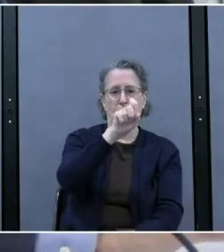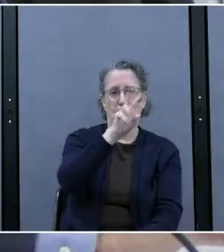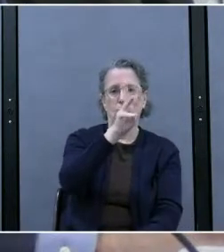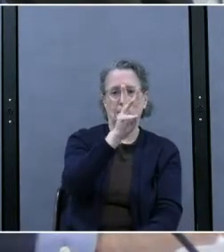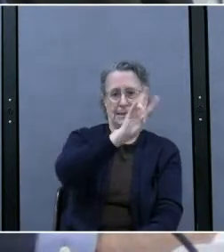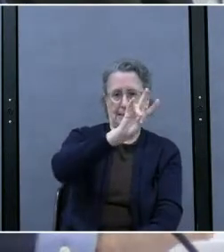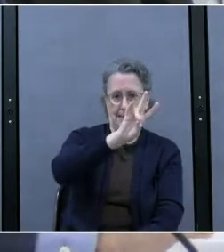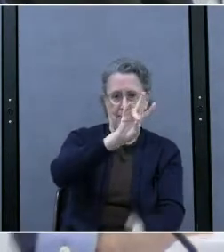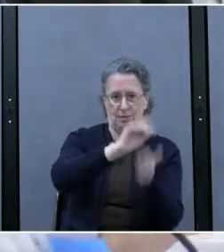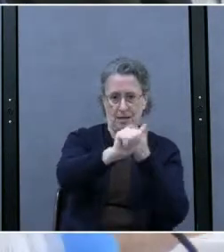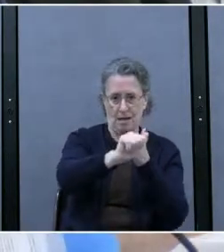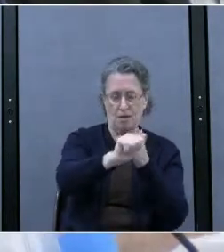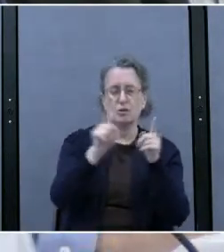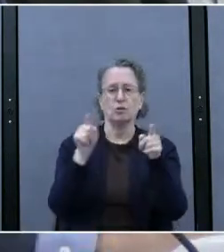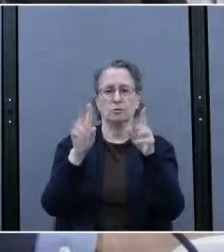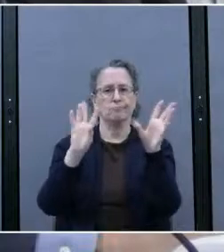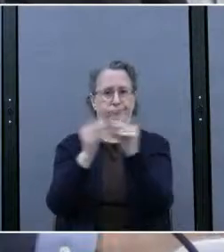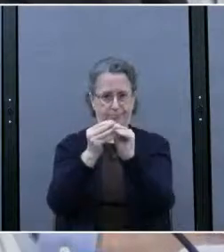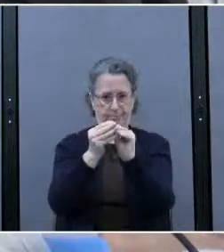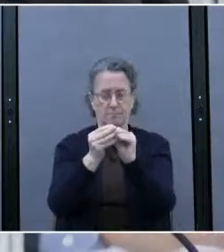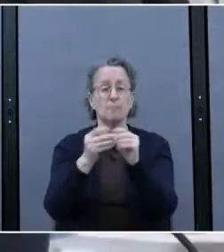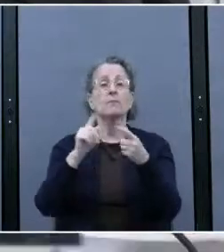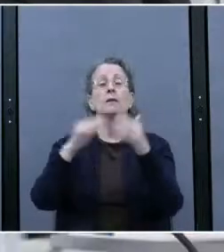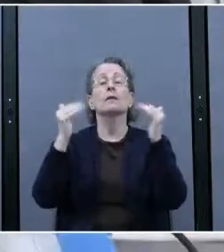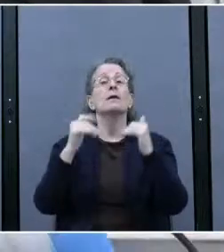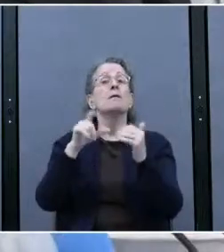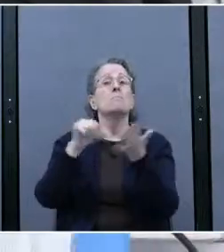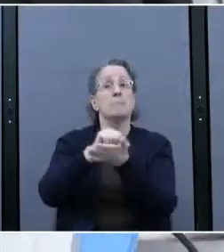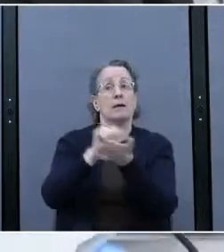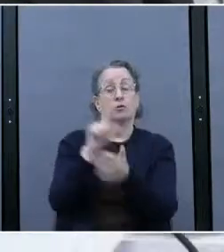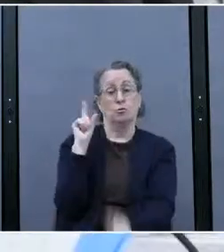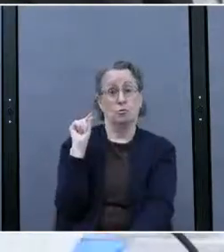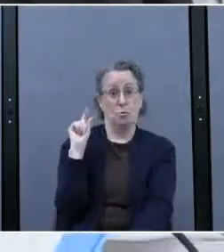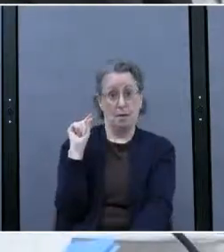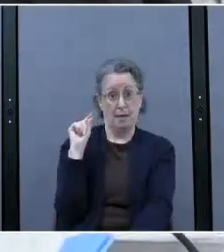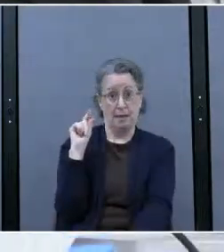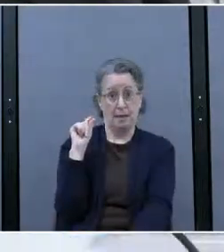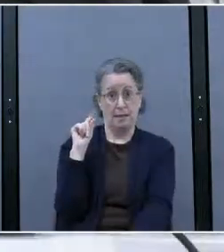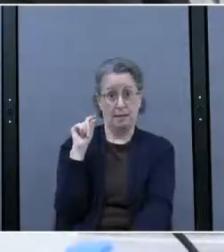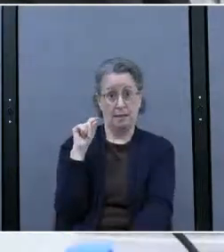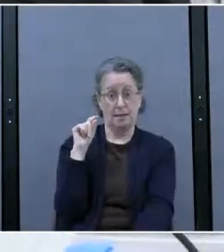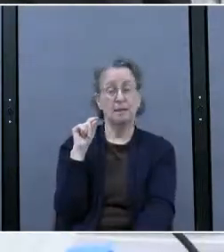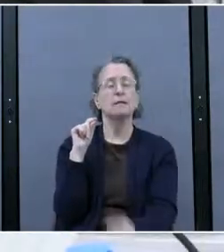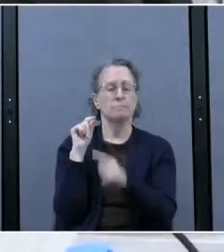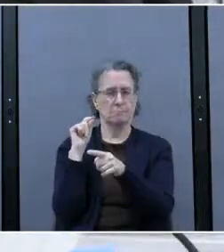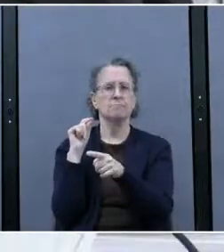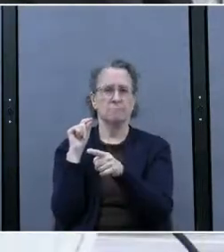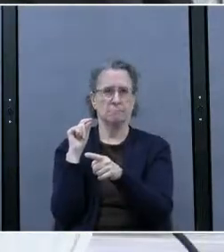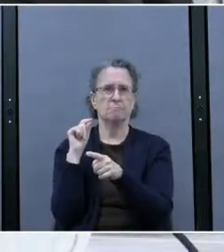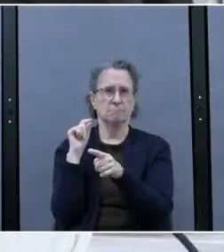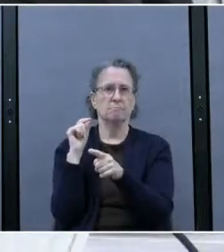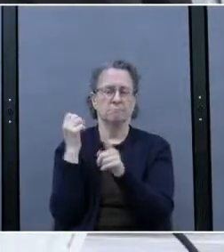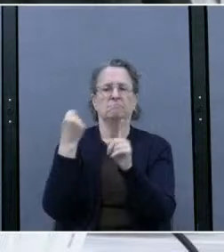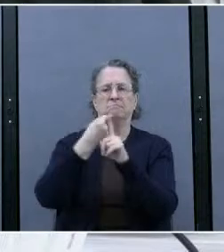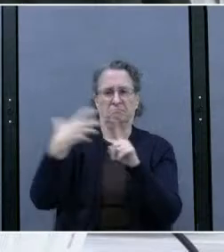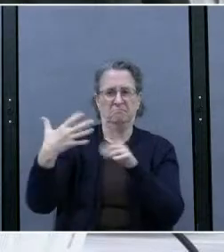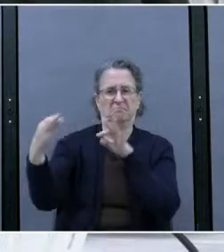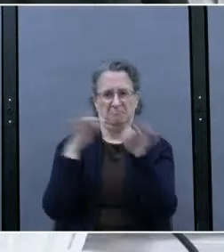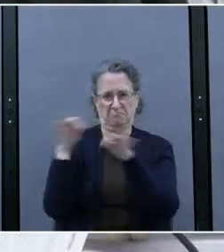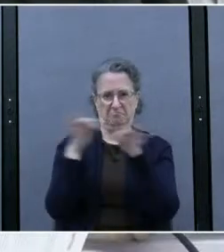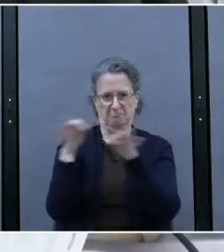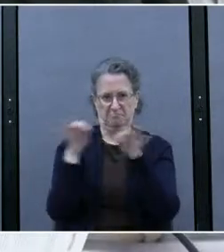$176,167. And on page 20, you'll see an explanation of what that all